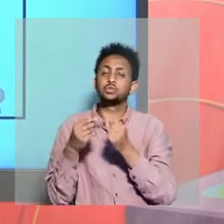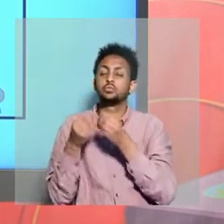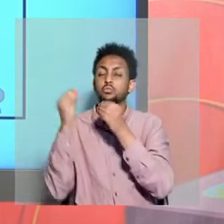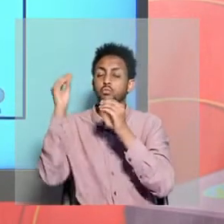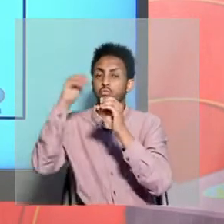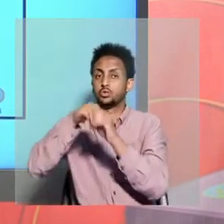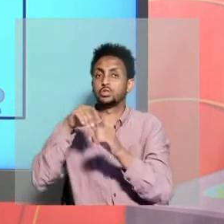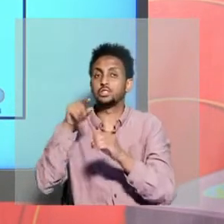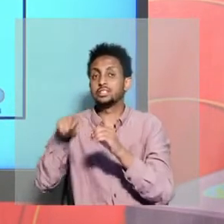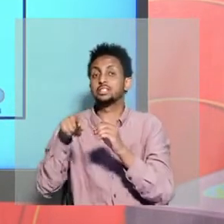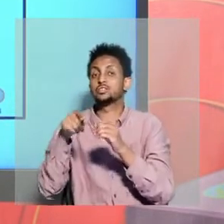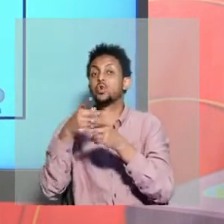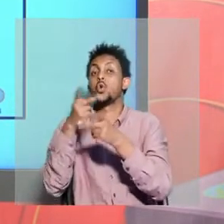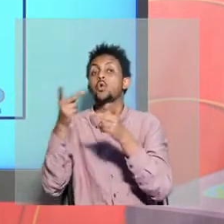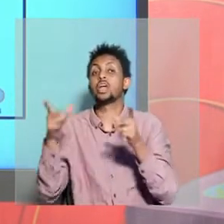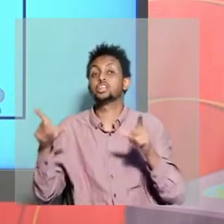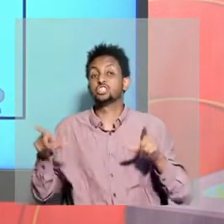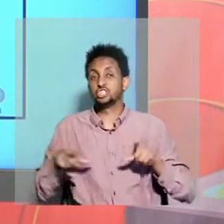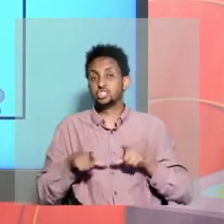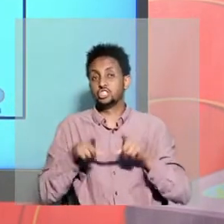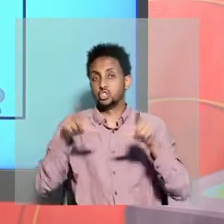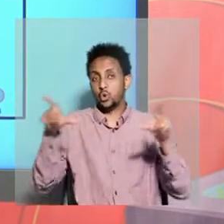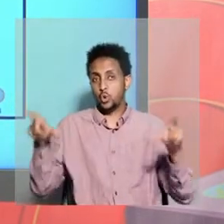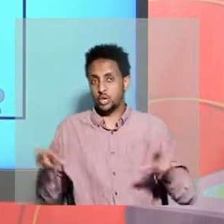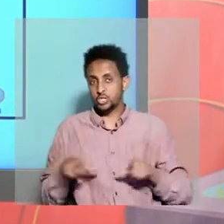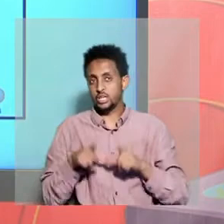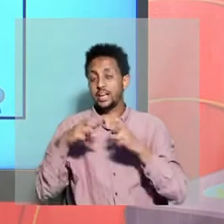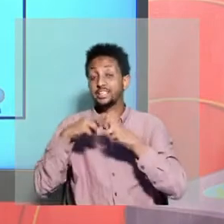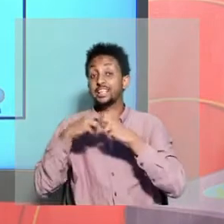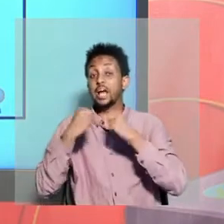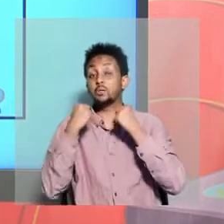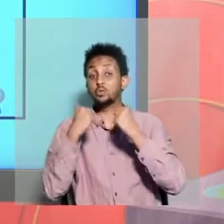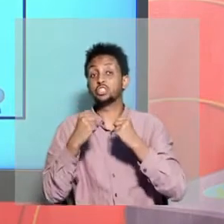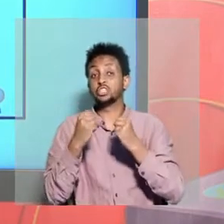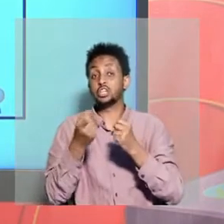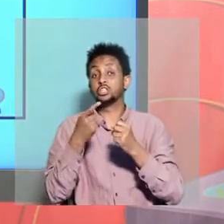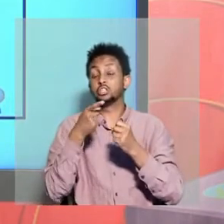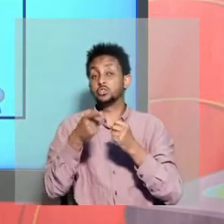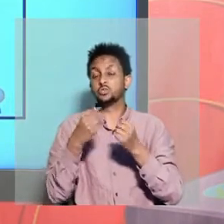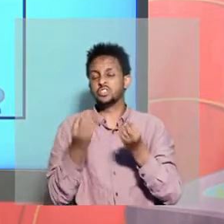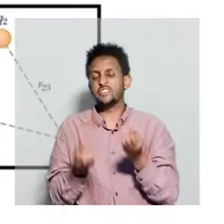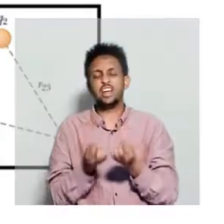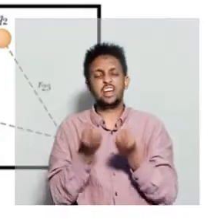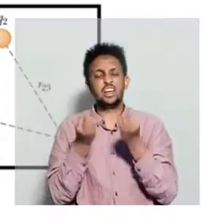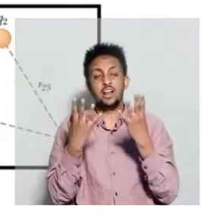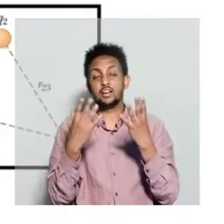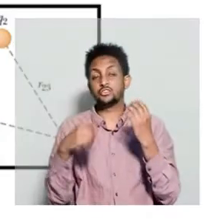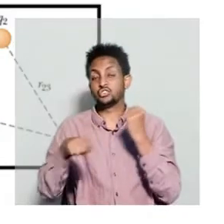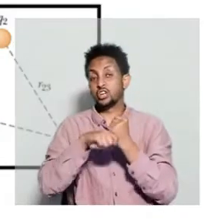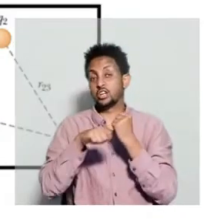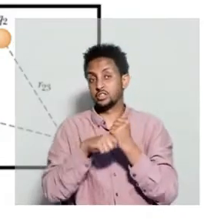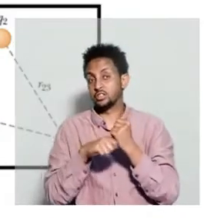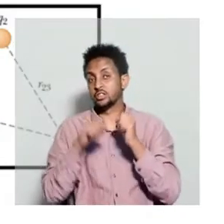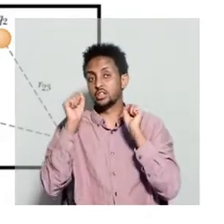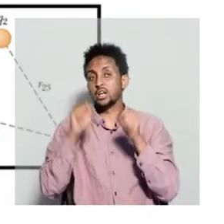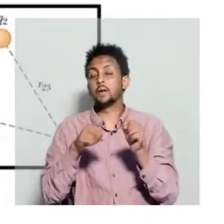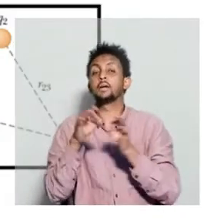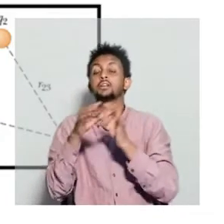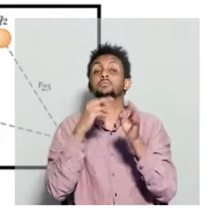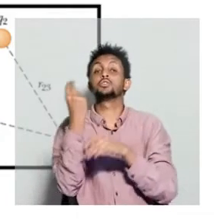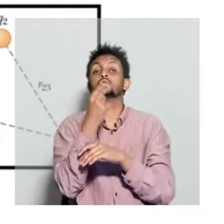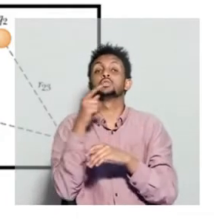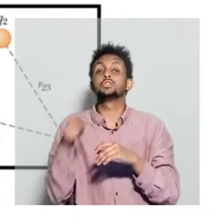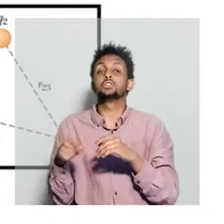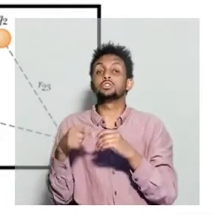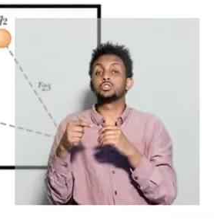at this location. So the electrical potential energy due to several charges can be expressed using